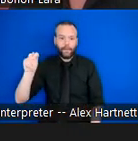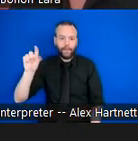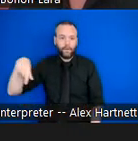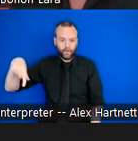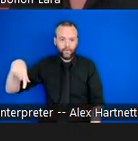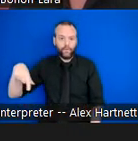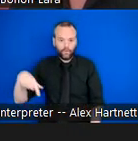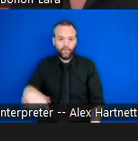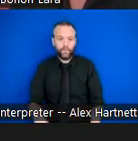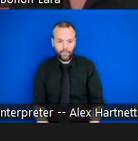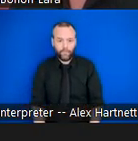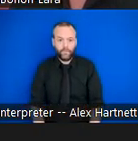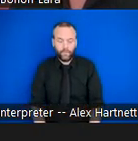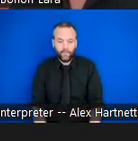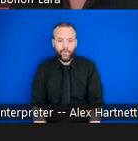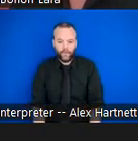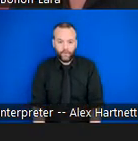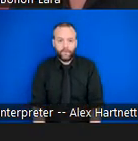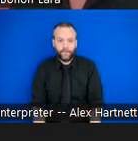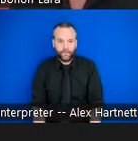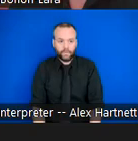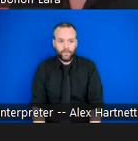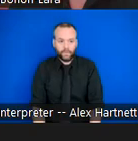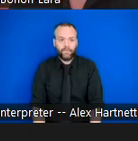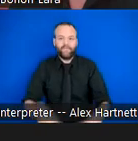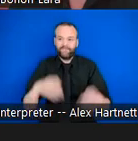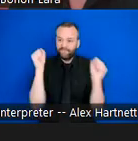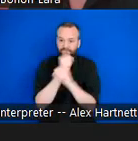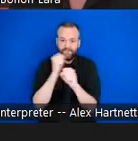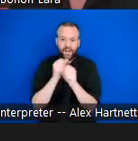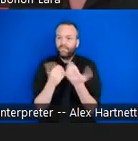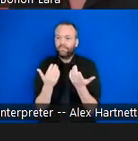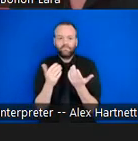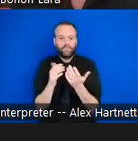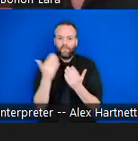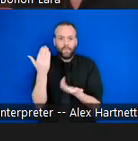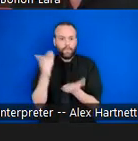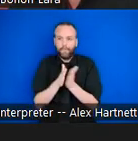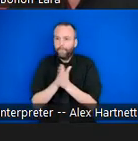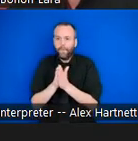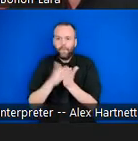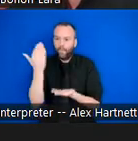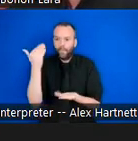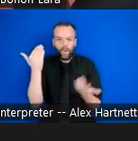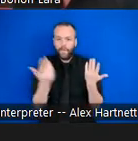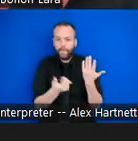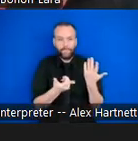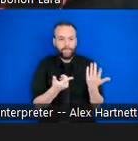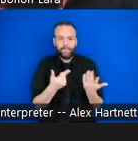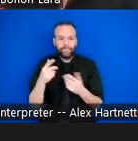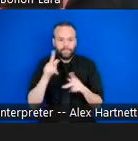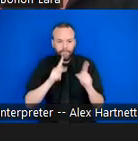crimes motivated by anti-transgender or anti-gender nonconforming bias. That's